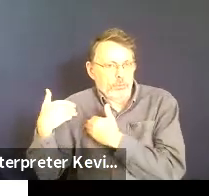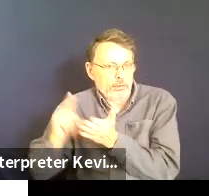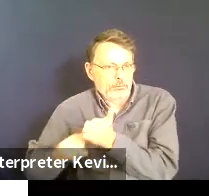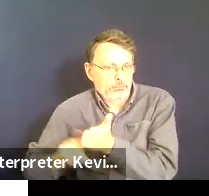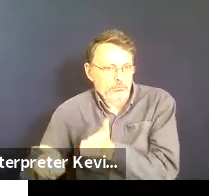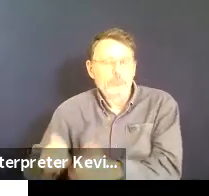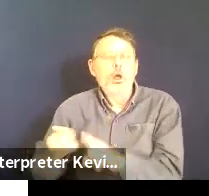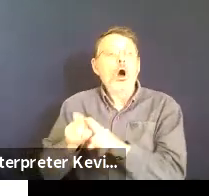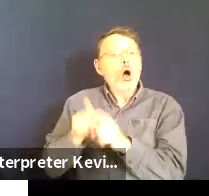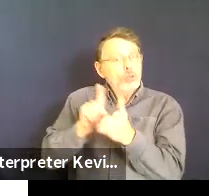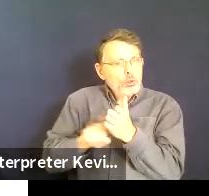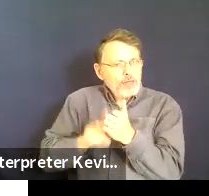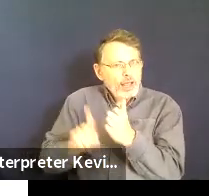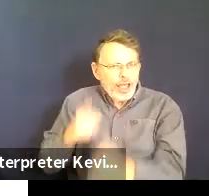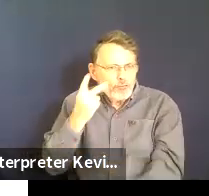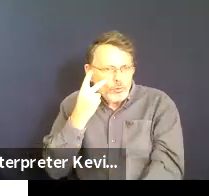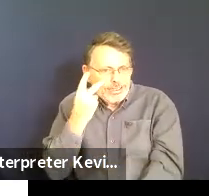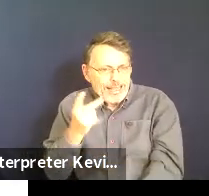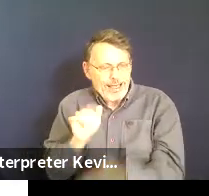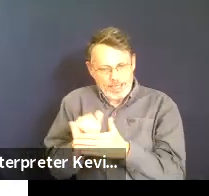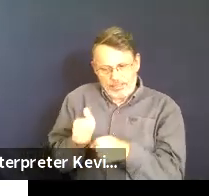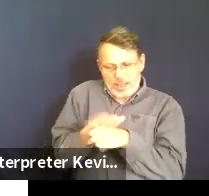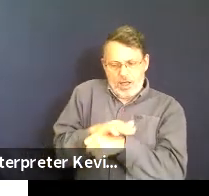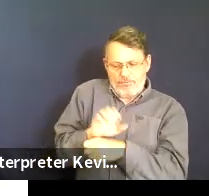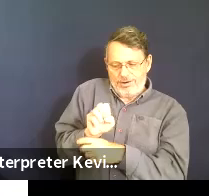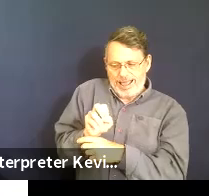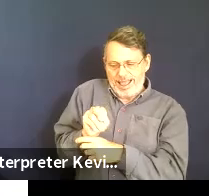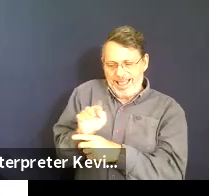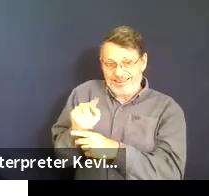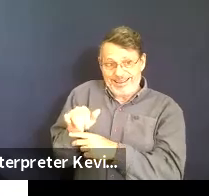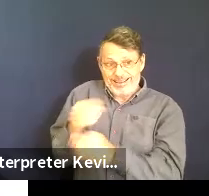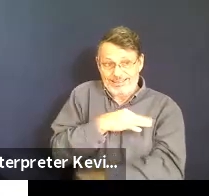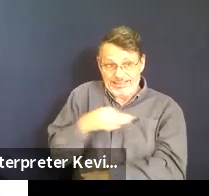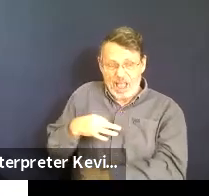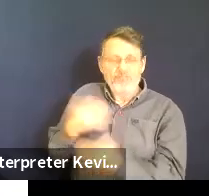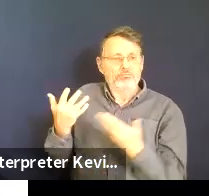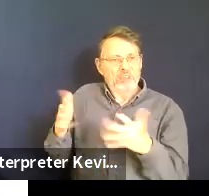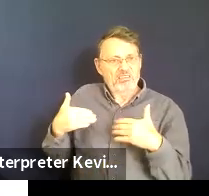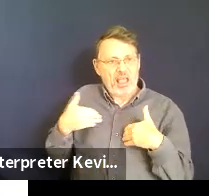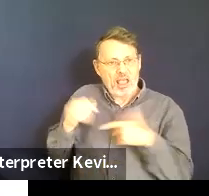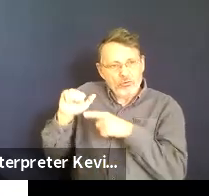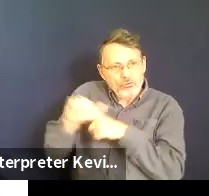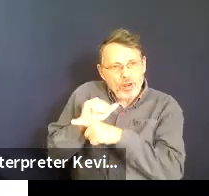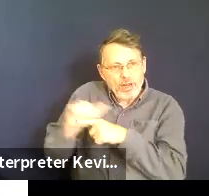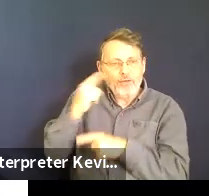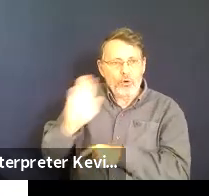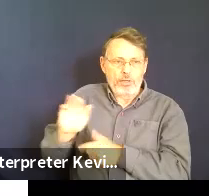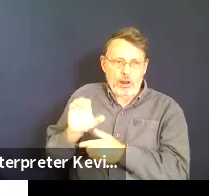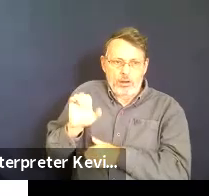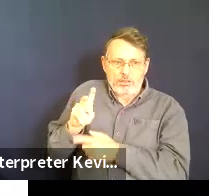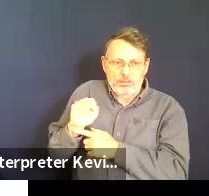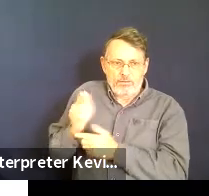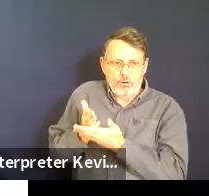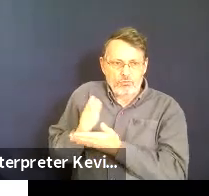investigator also asked to see that the covered entity staff is trained in civil rights obligations, the